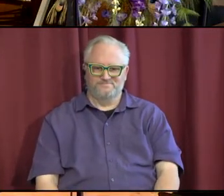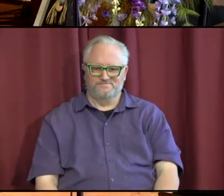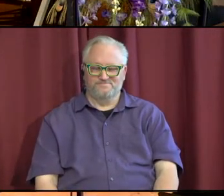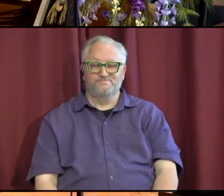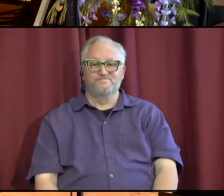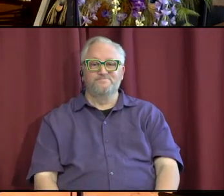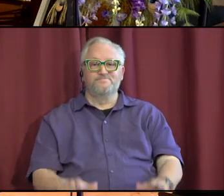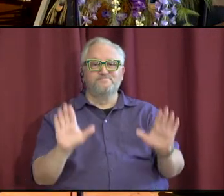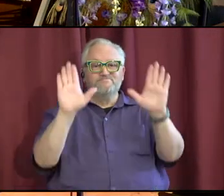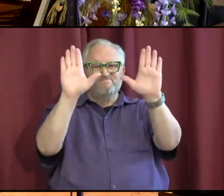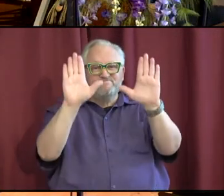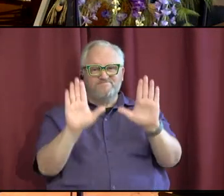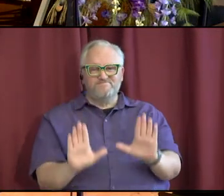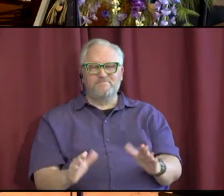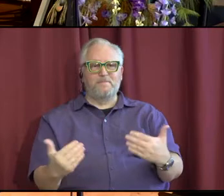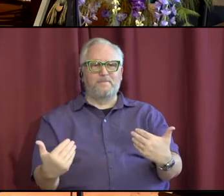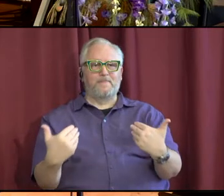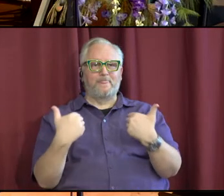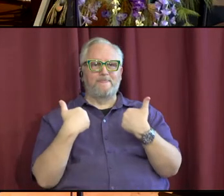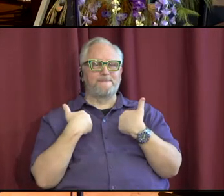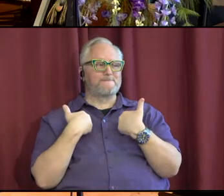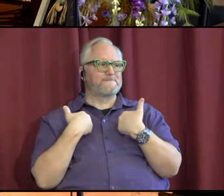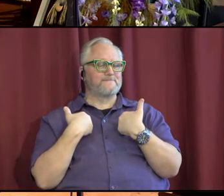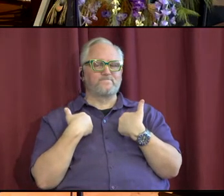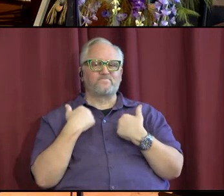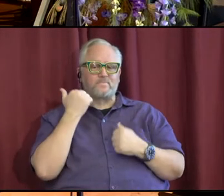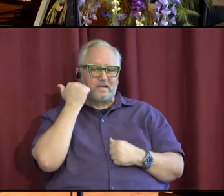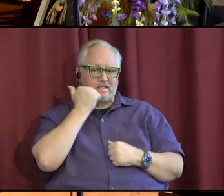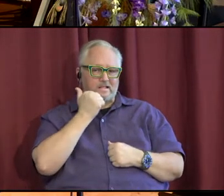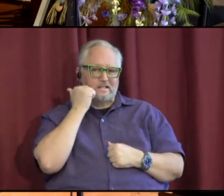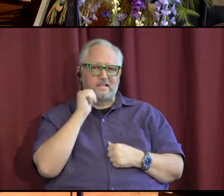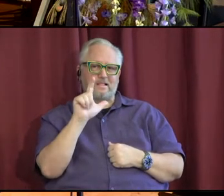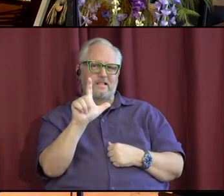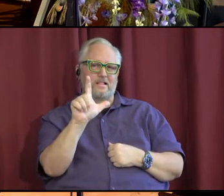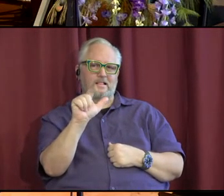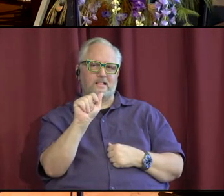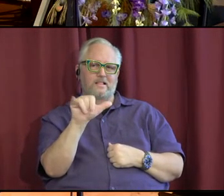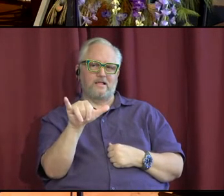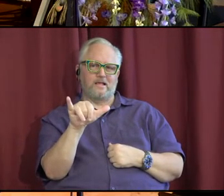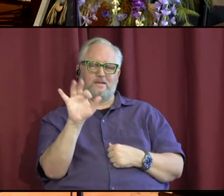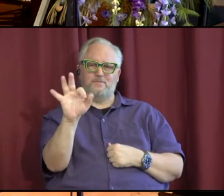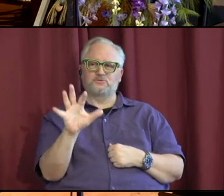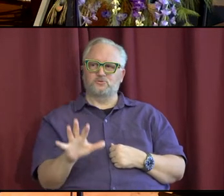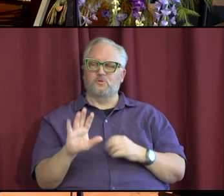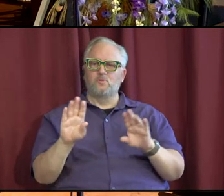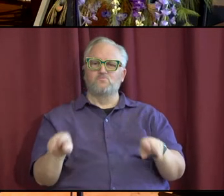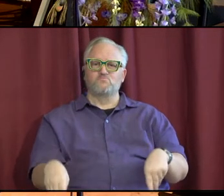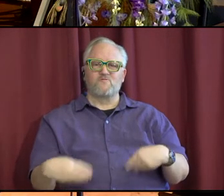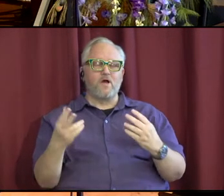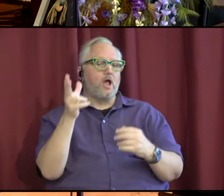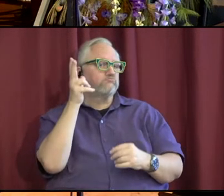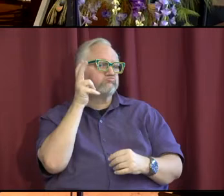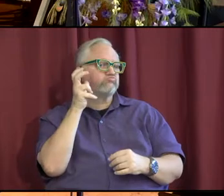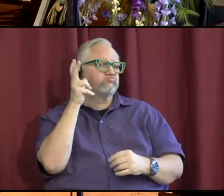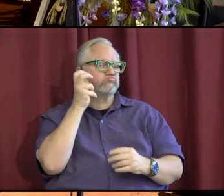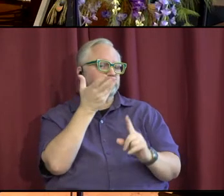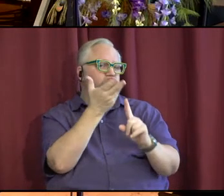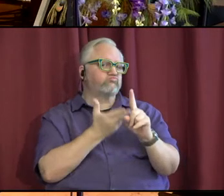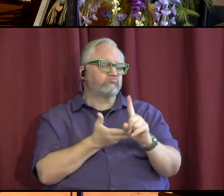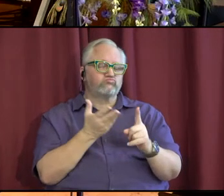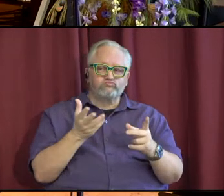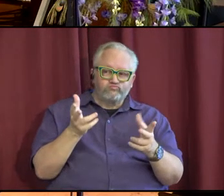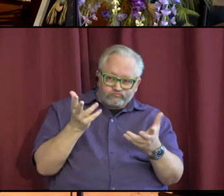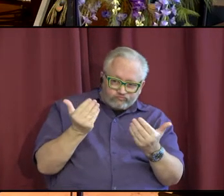So each Sunday we have lay ministers who offer a listening presence if you have something on your